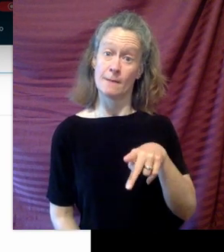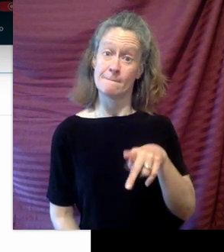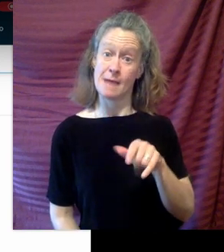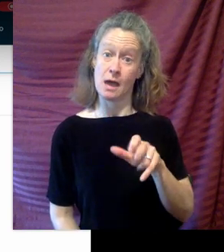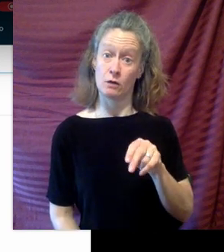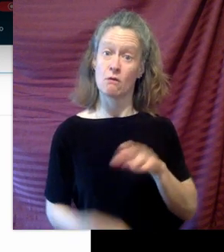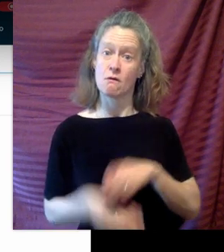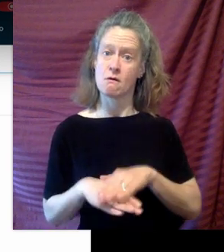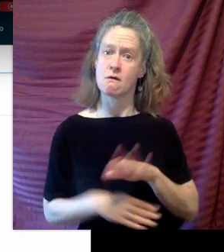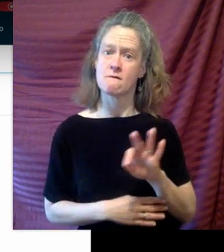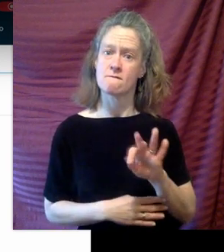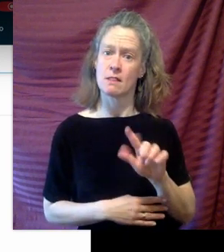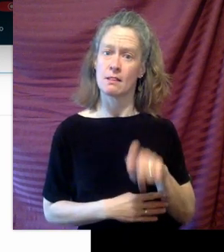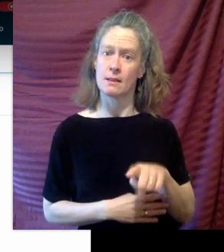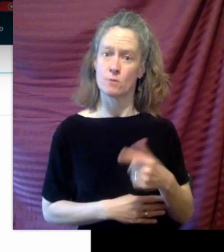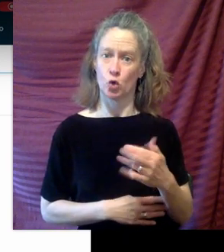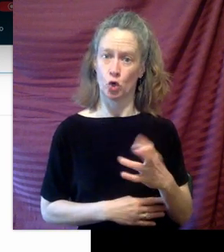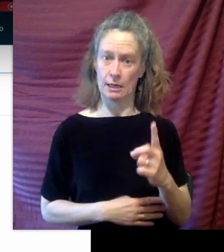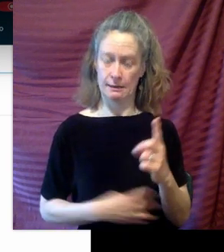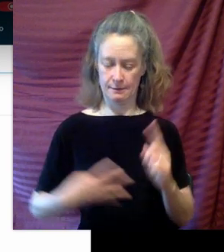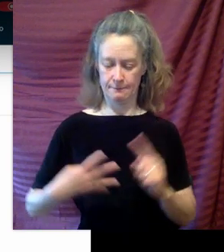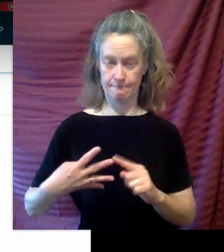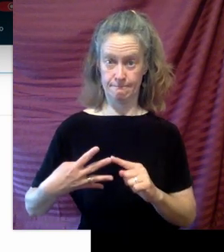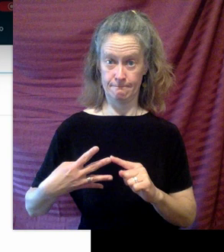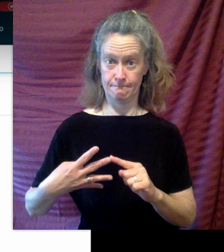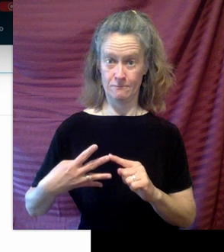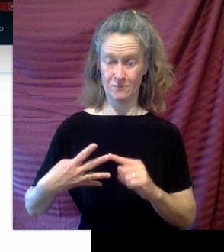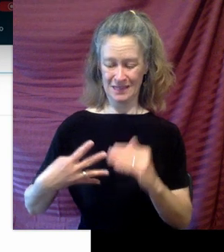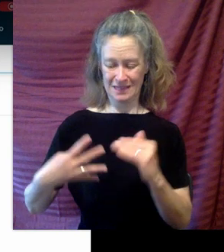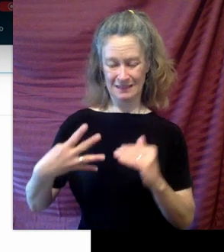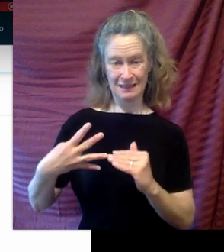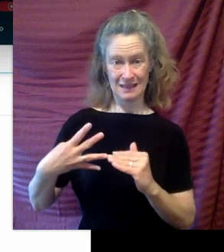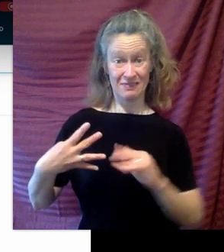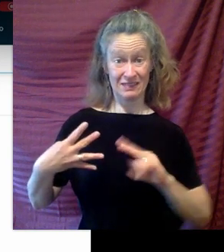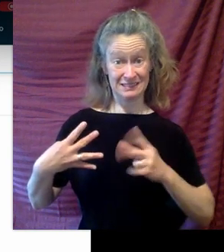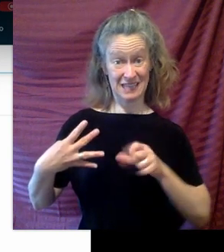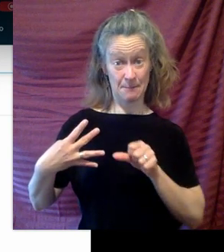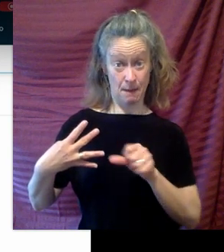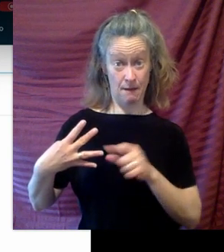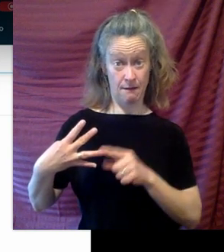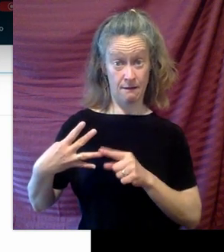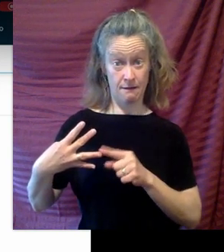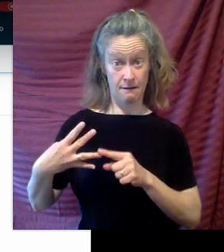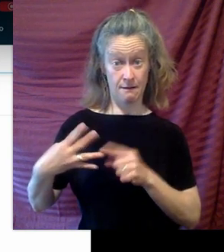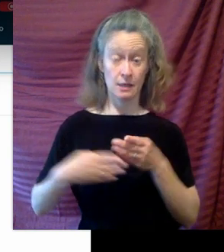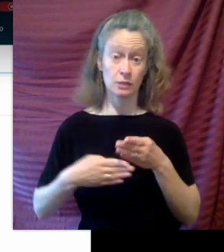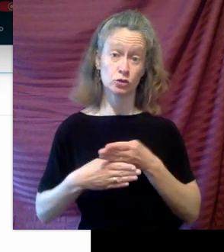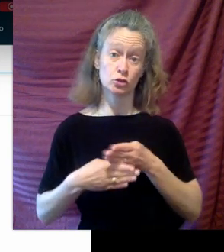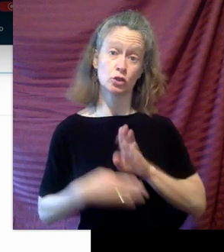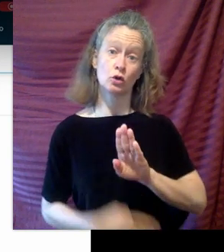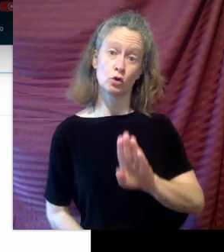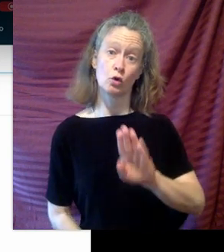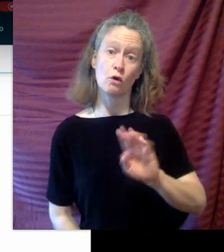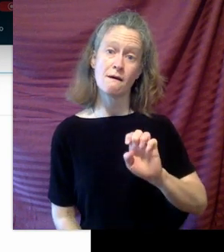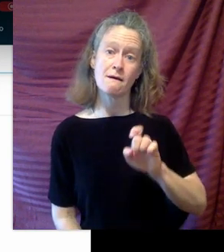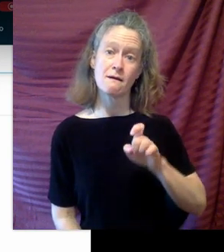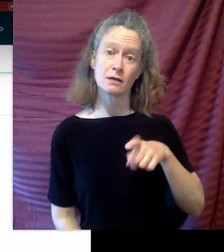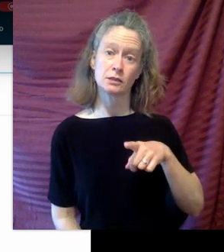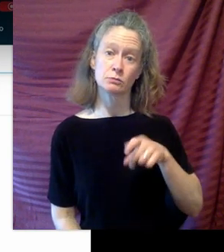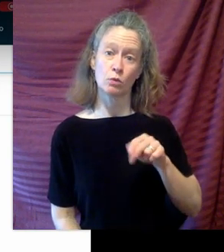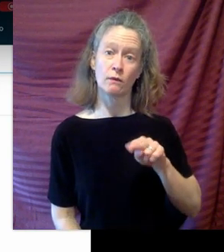Flipgrid. The second button you will use to share your exponential pattern on